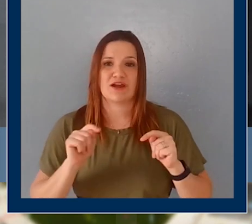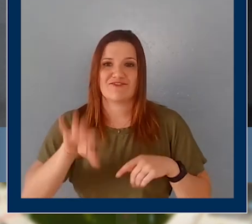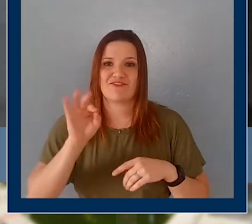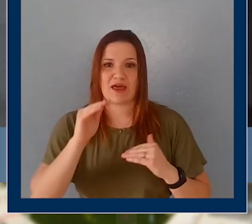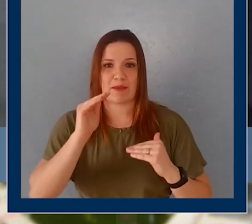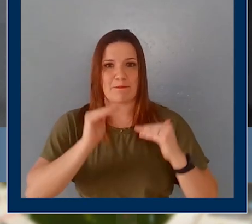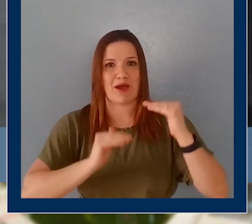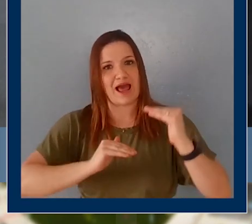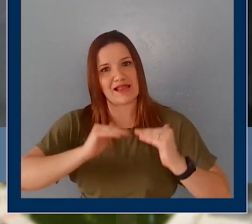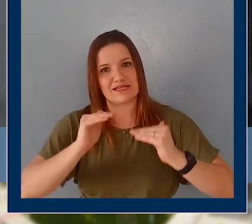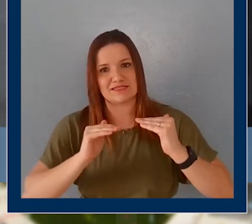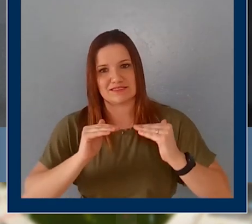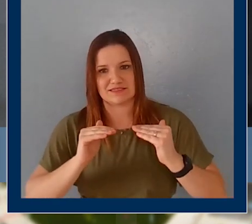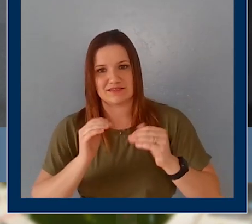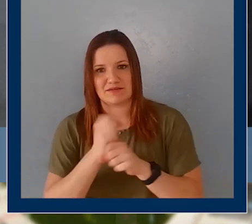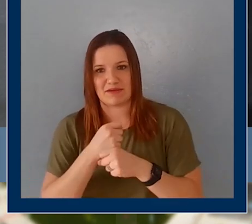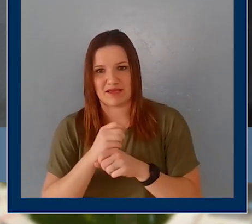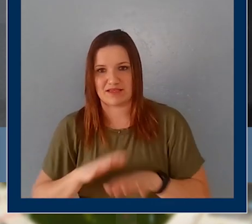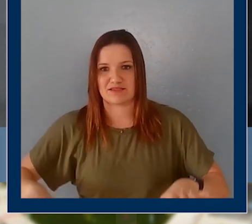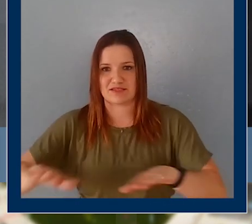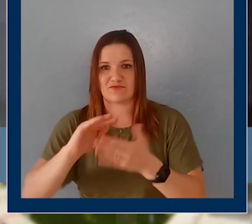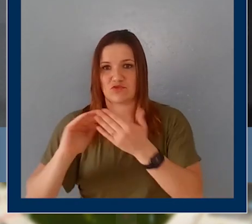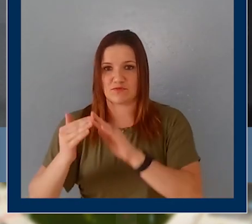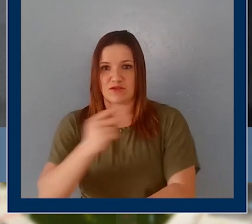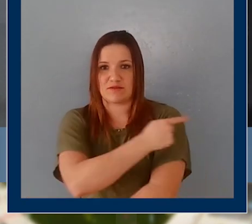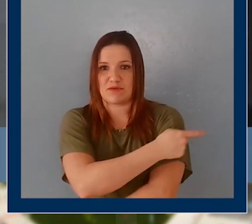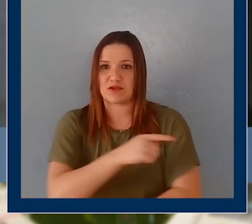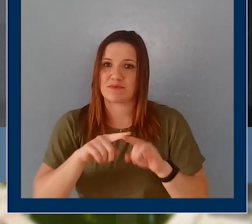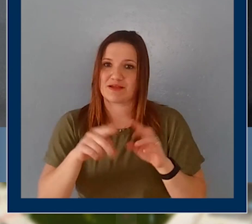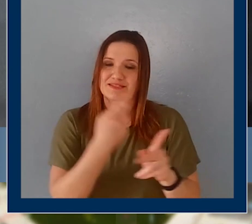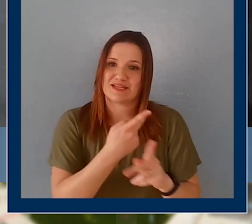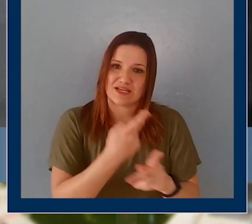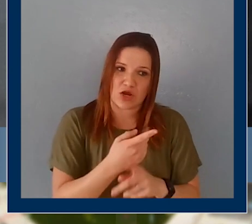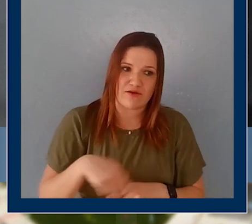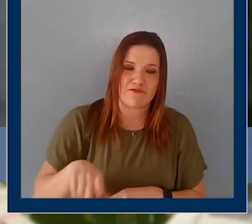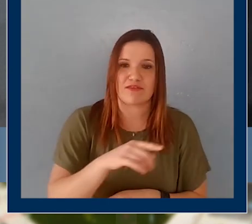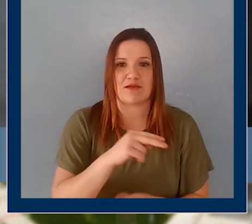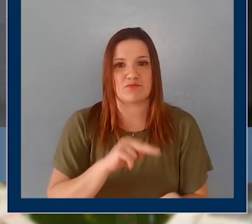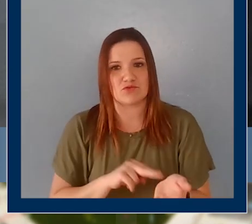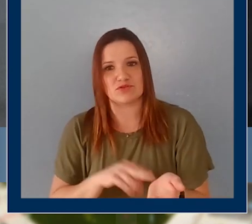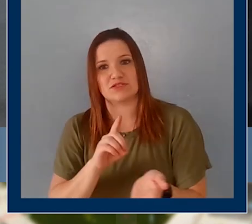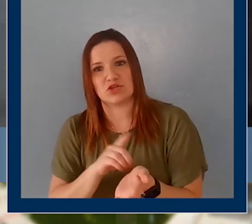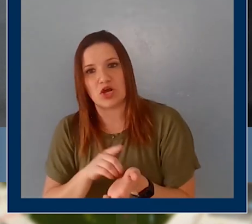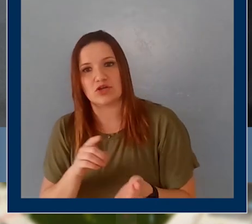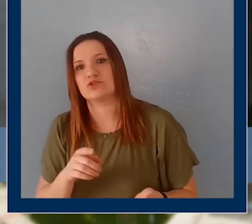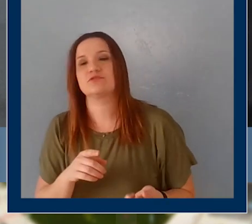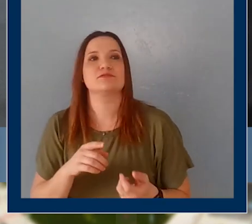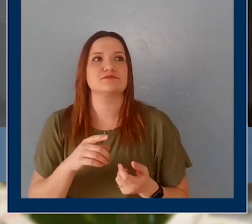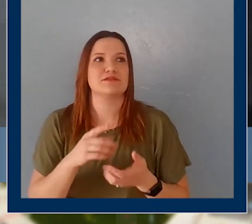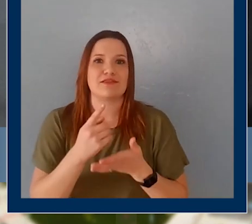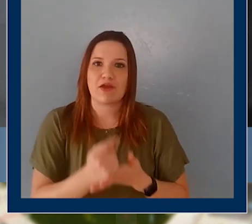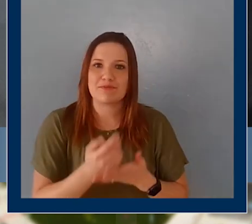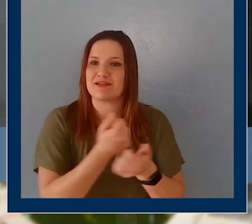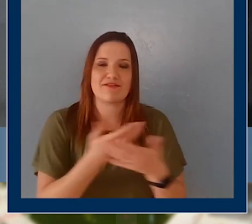be able to take care of those patients. And we're already stretching our staff so thin, asking them to work overtime and extra